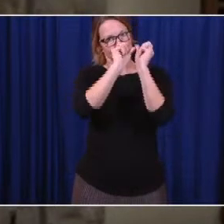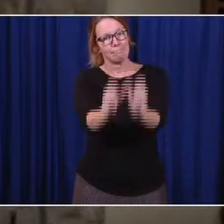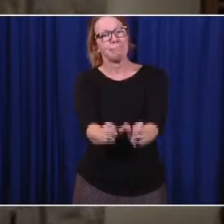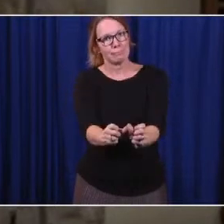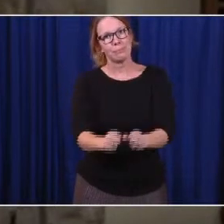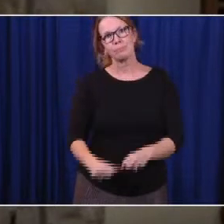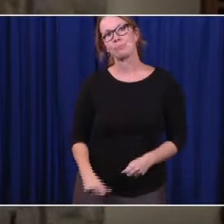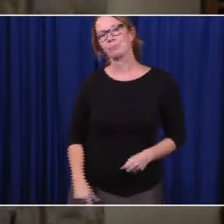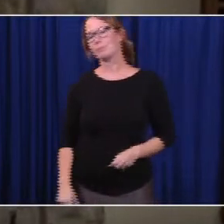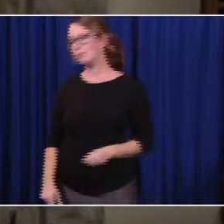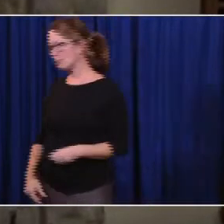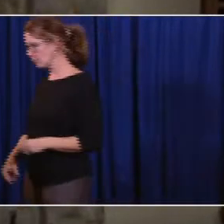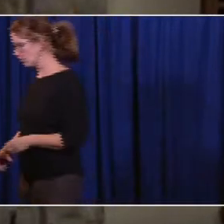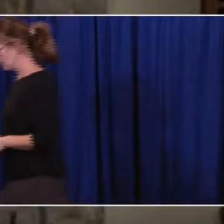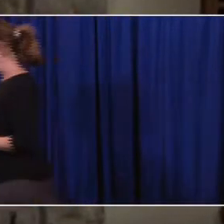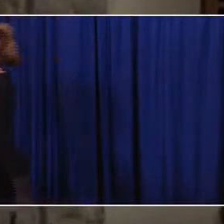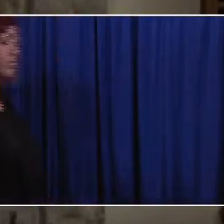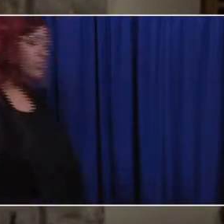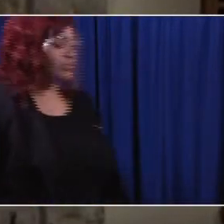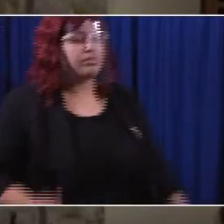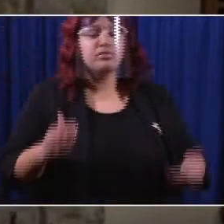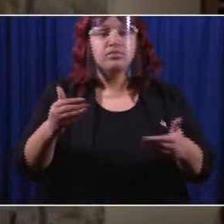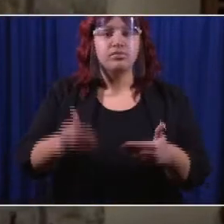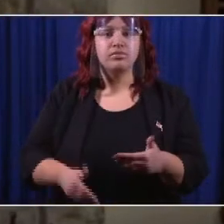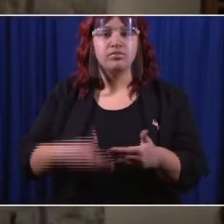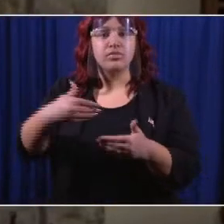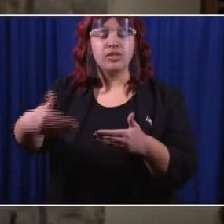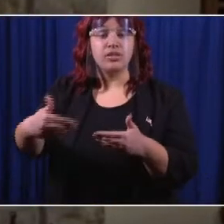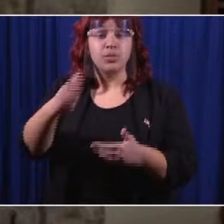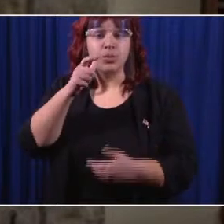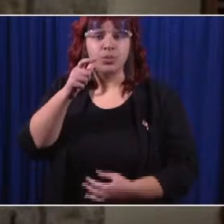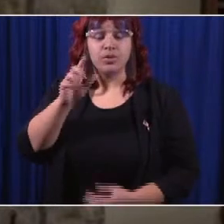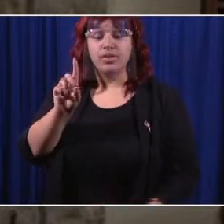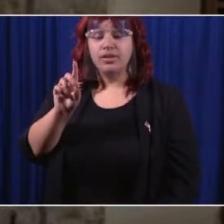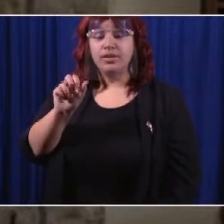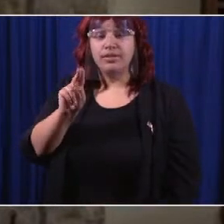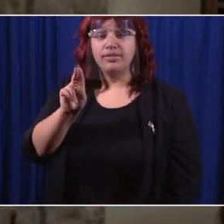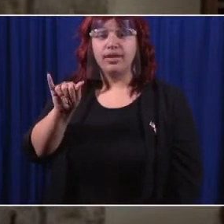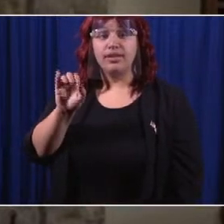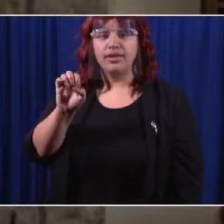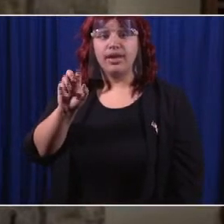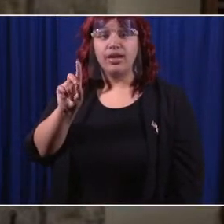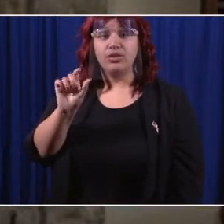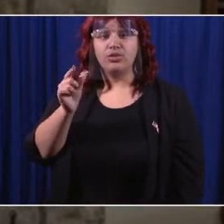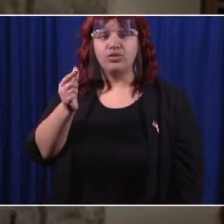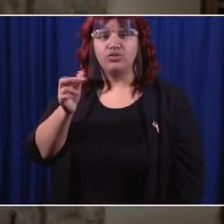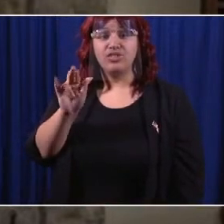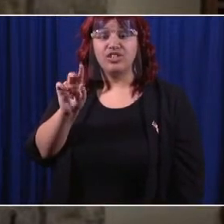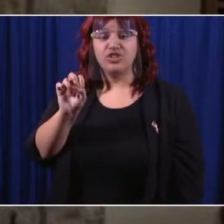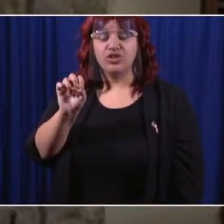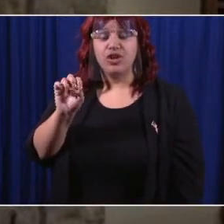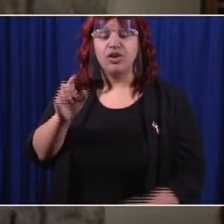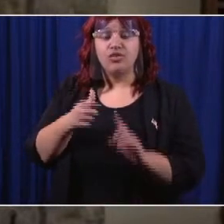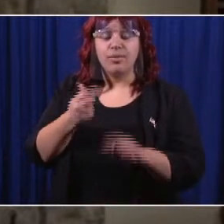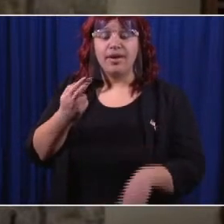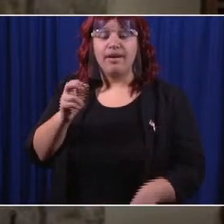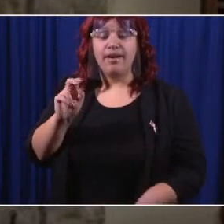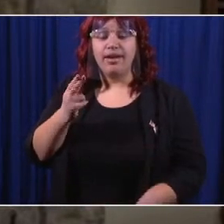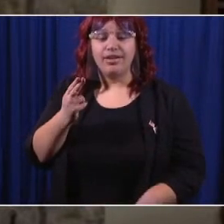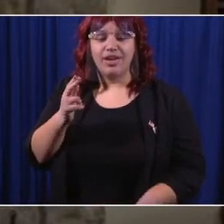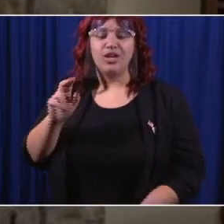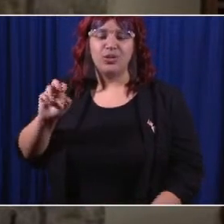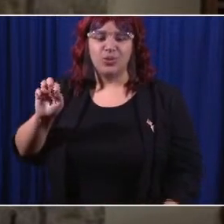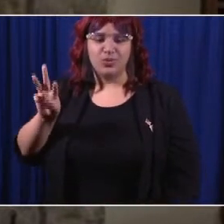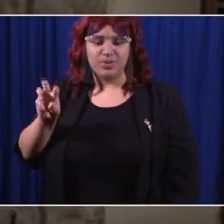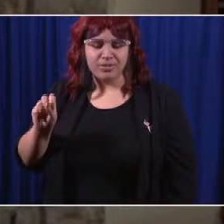Next question is from Danny Eldridge at Hannah News Service. Hello, Governor. So Representative Becker and a